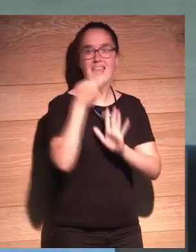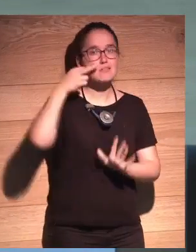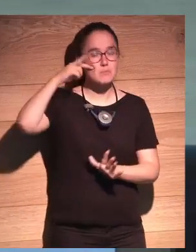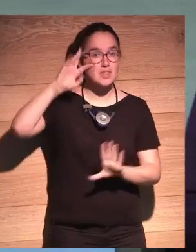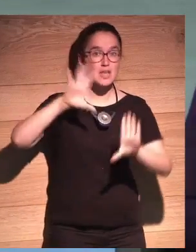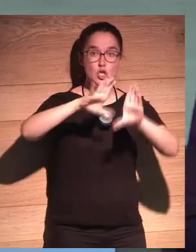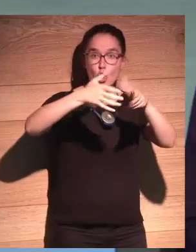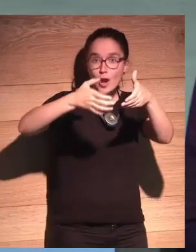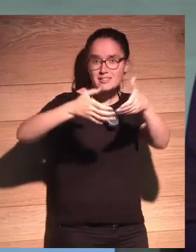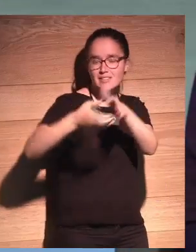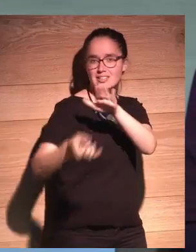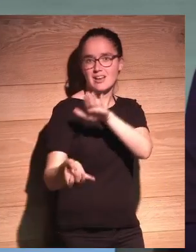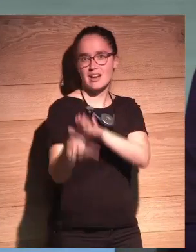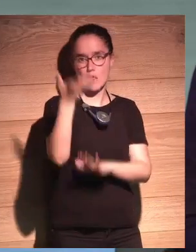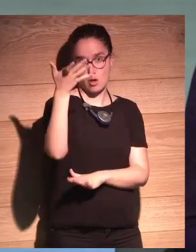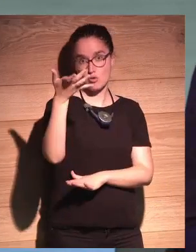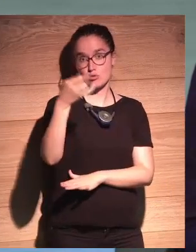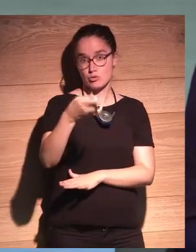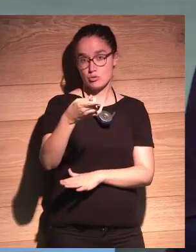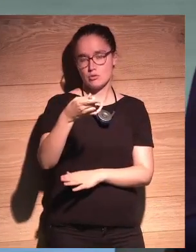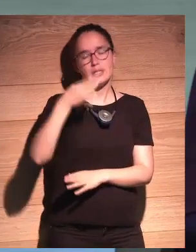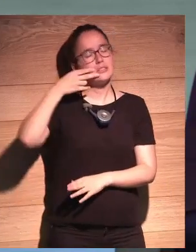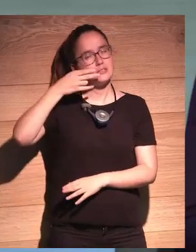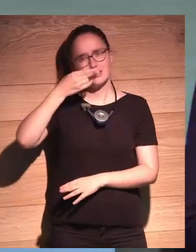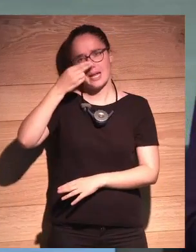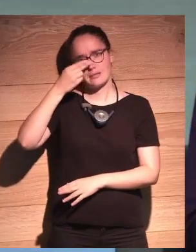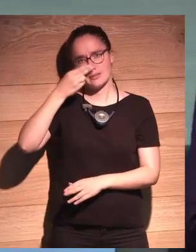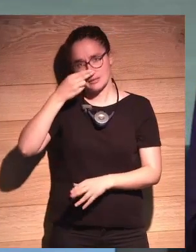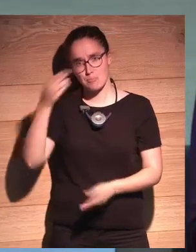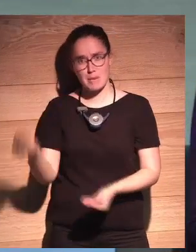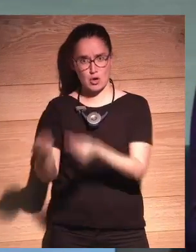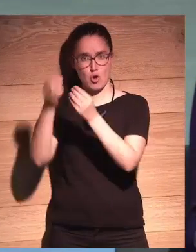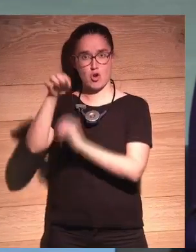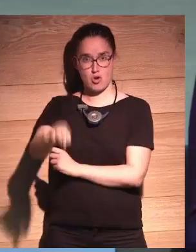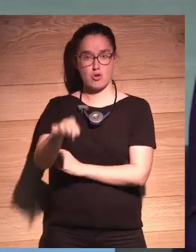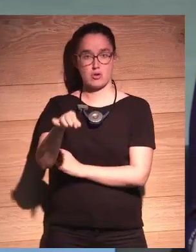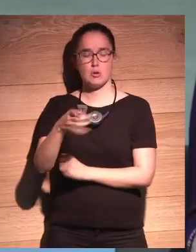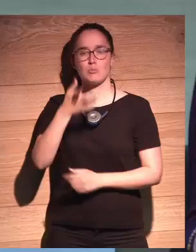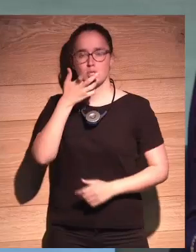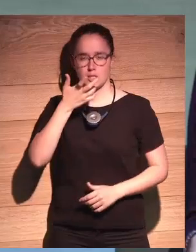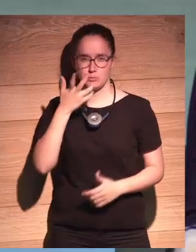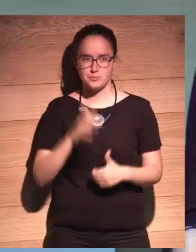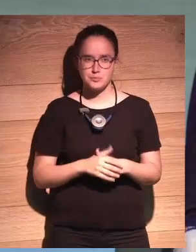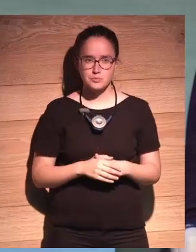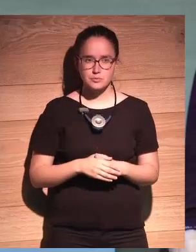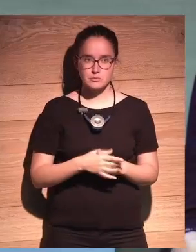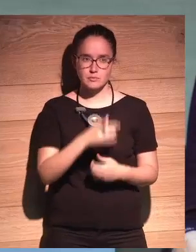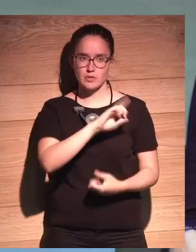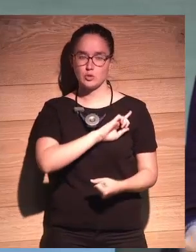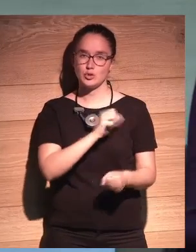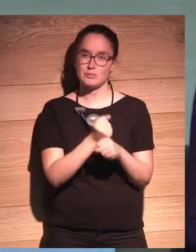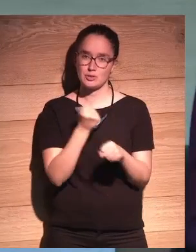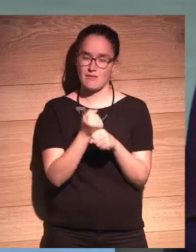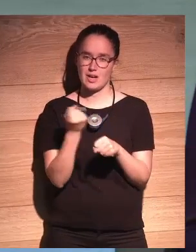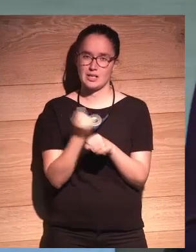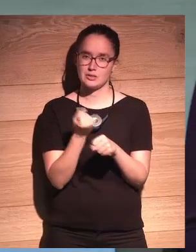make things happen. I think that having integration experiences will lead to change. I'm